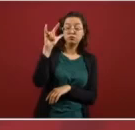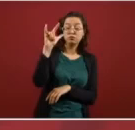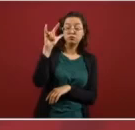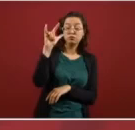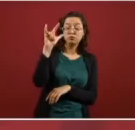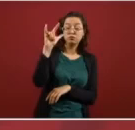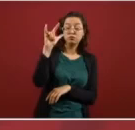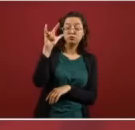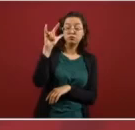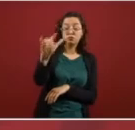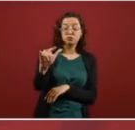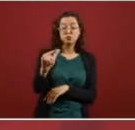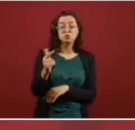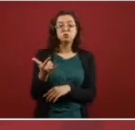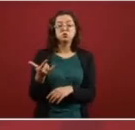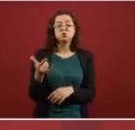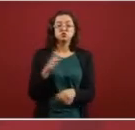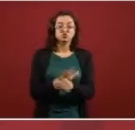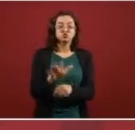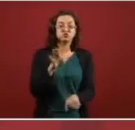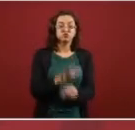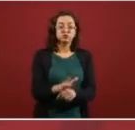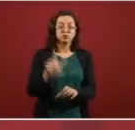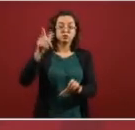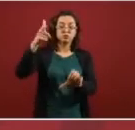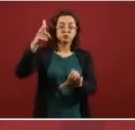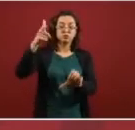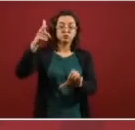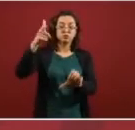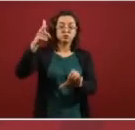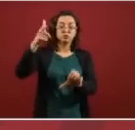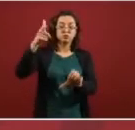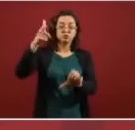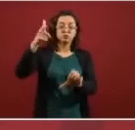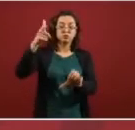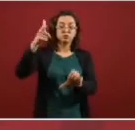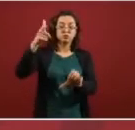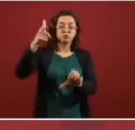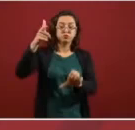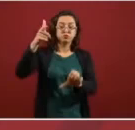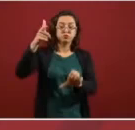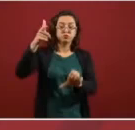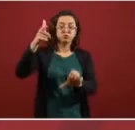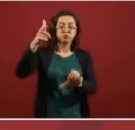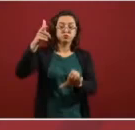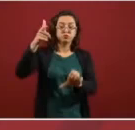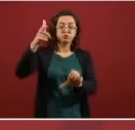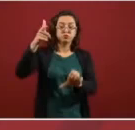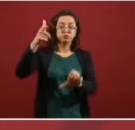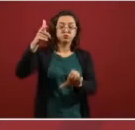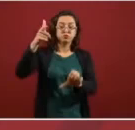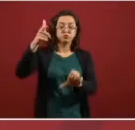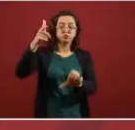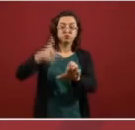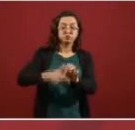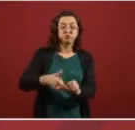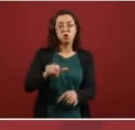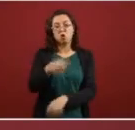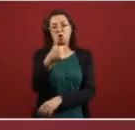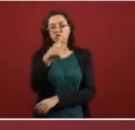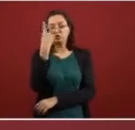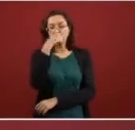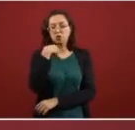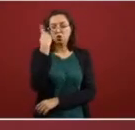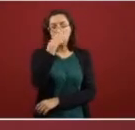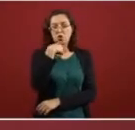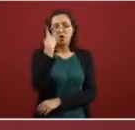had already refueled, dijimos, pues ya no bajemos. So we decided not to stop or go down. Porque está